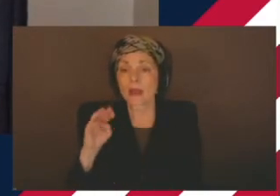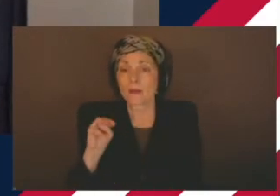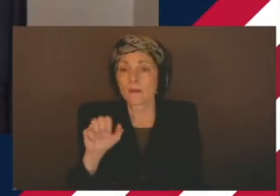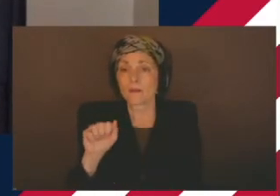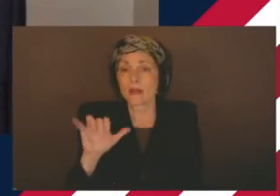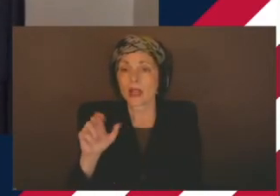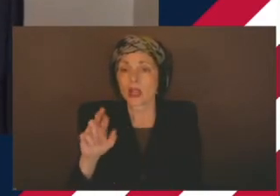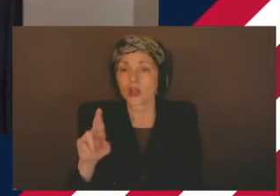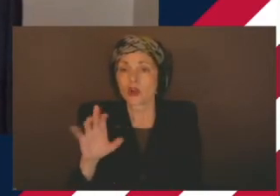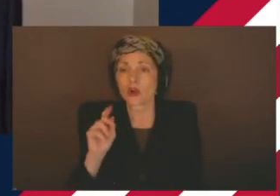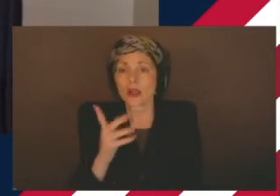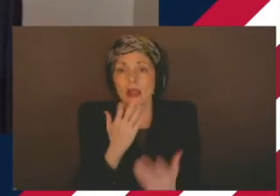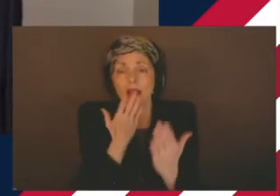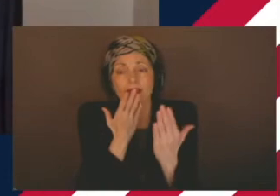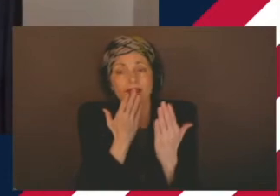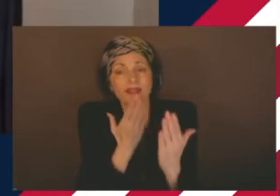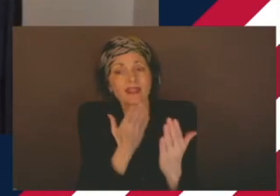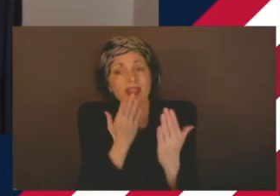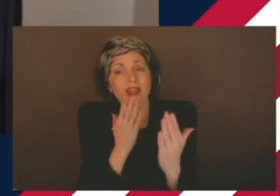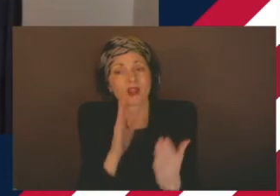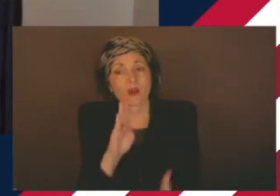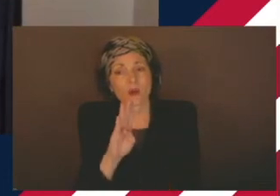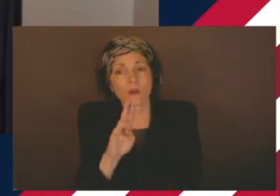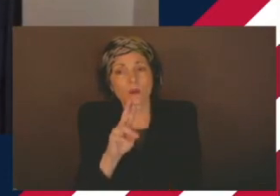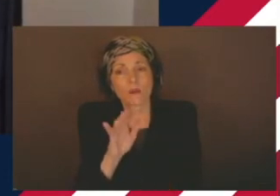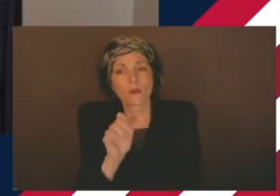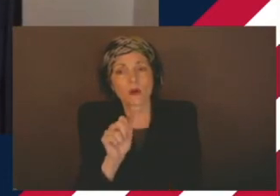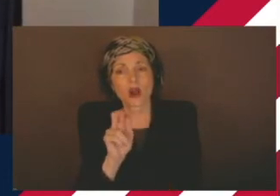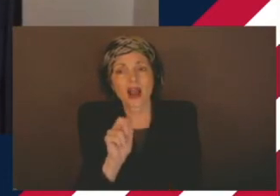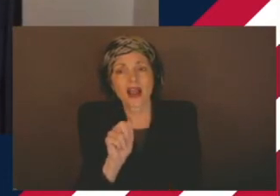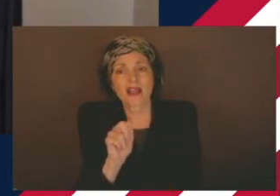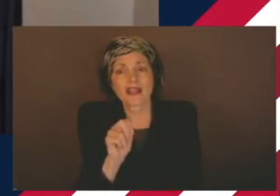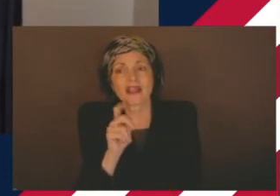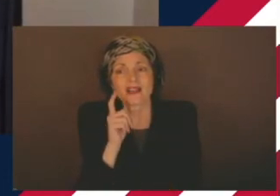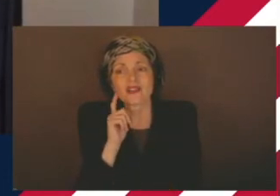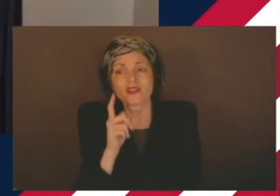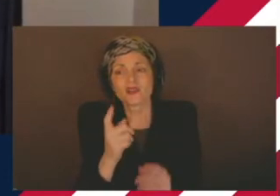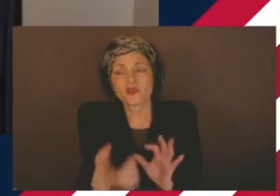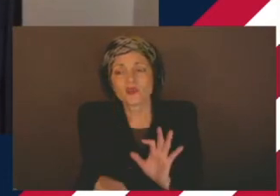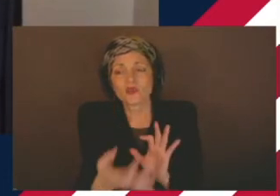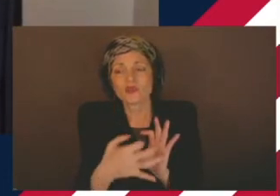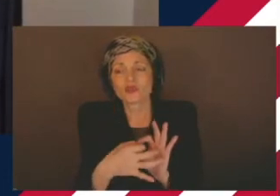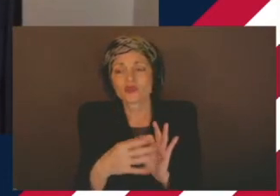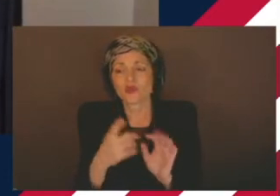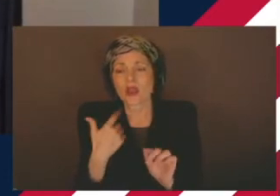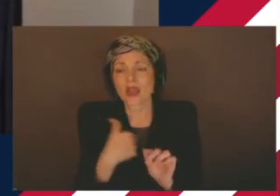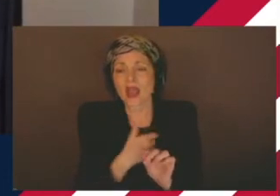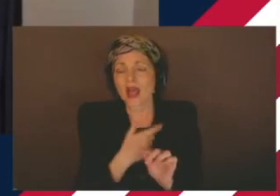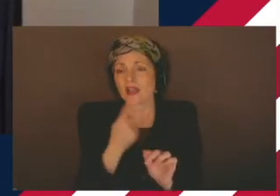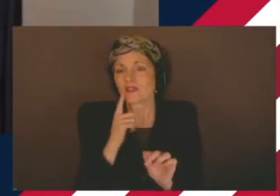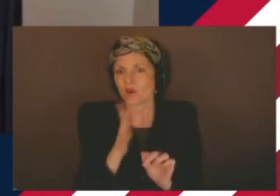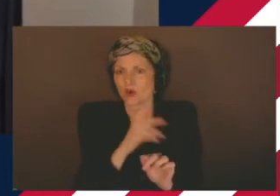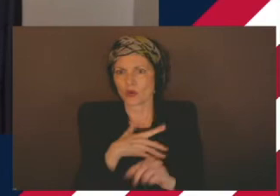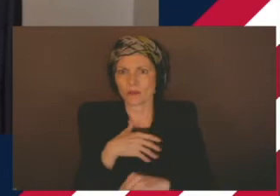for joining us and for your powerful